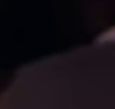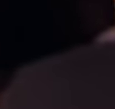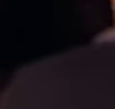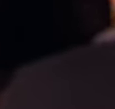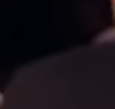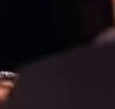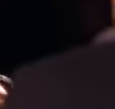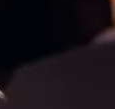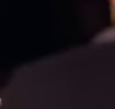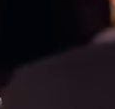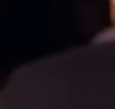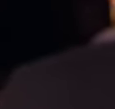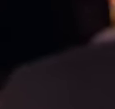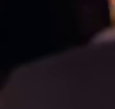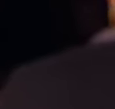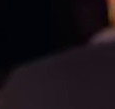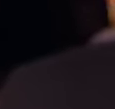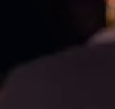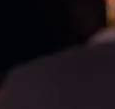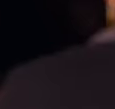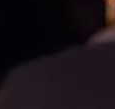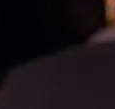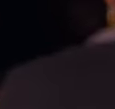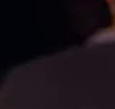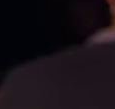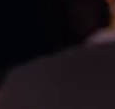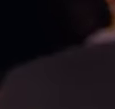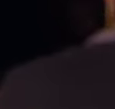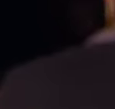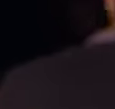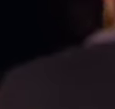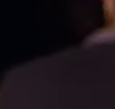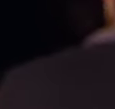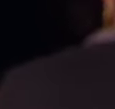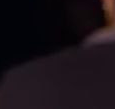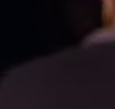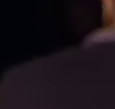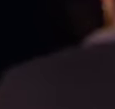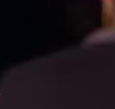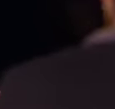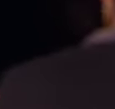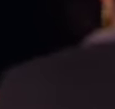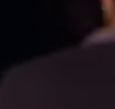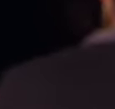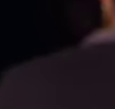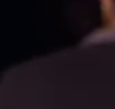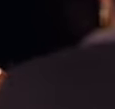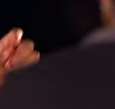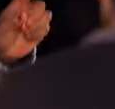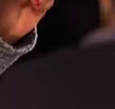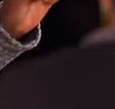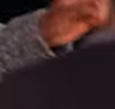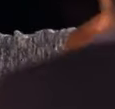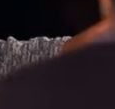goal. For the last question, being very specific, in a sentence or two, where can we mobilize